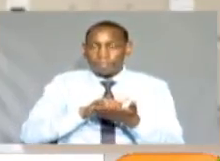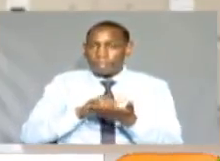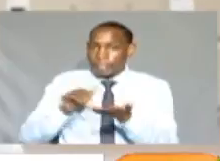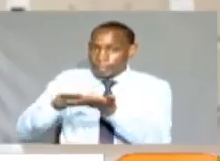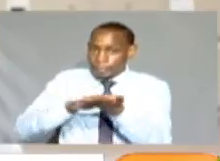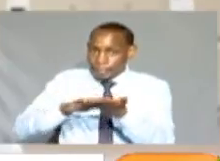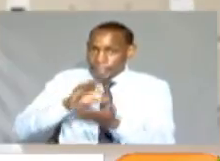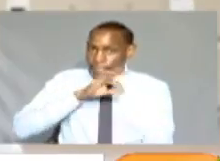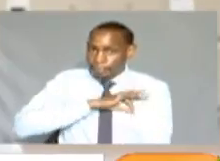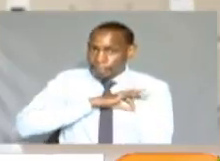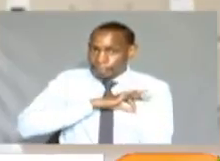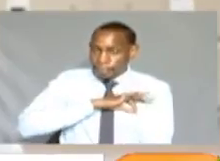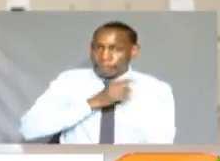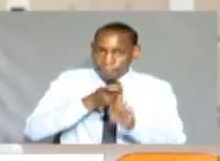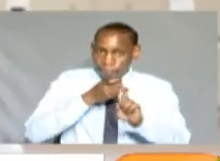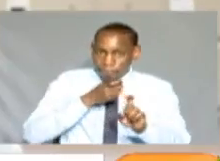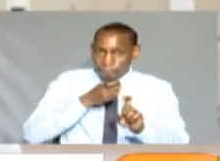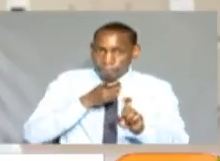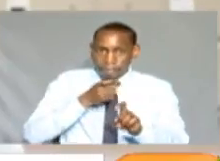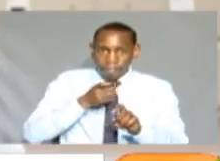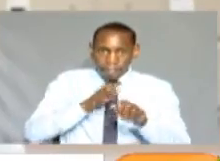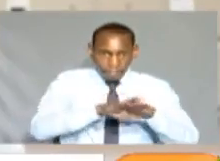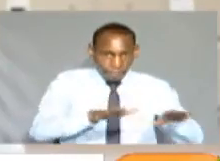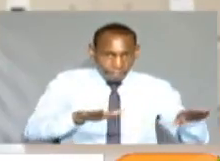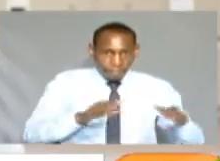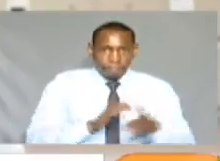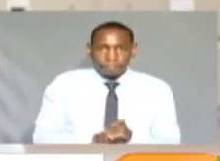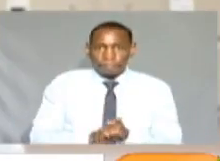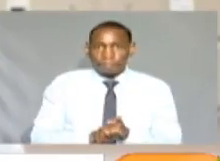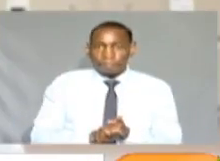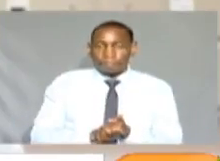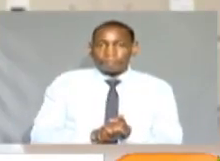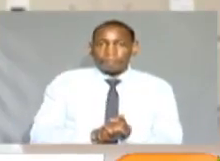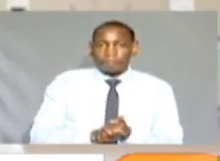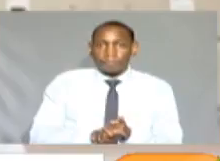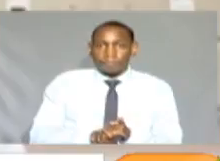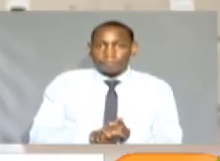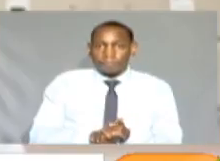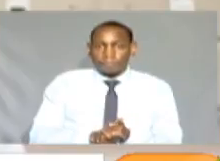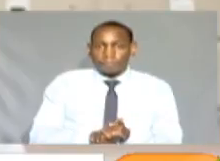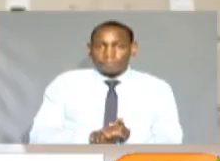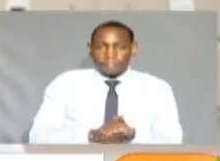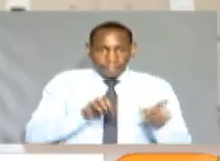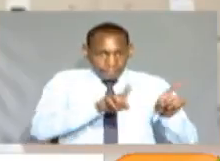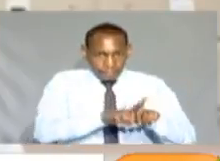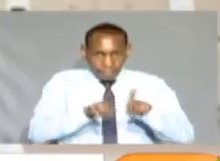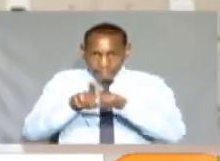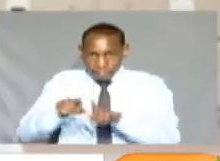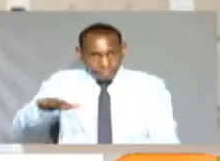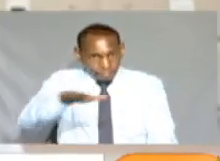basically benefit from the park. In the same area of